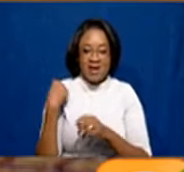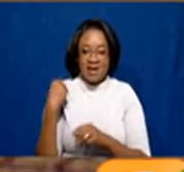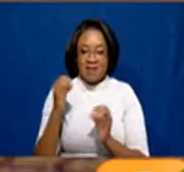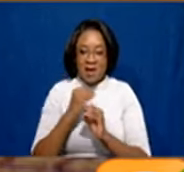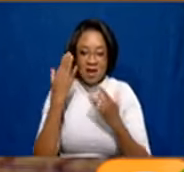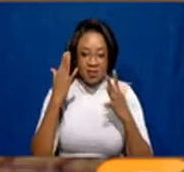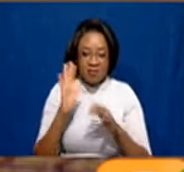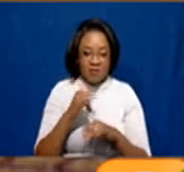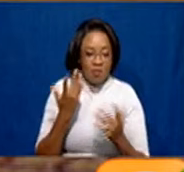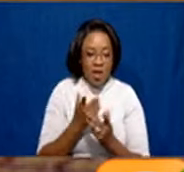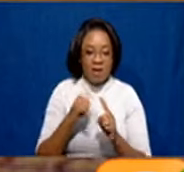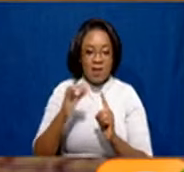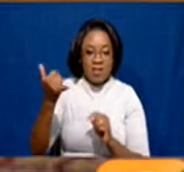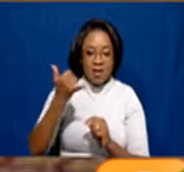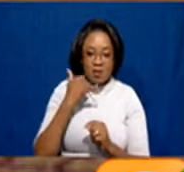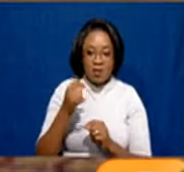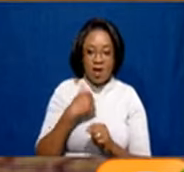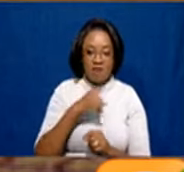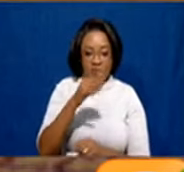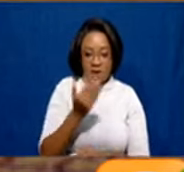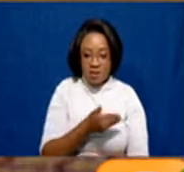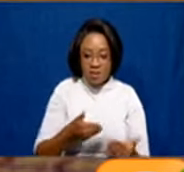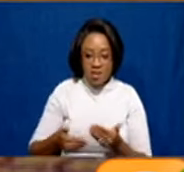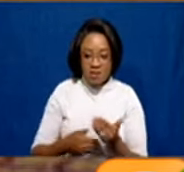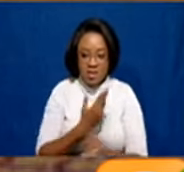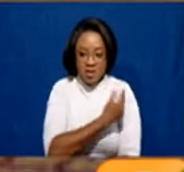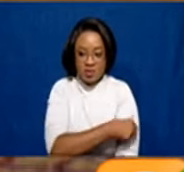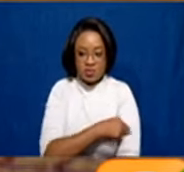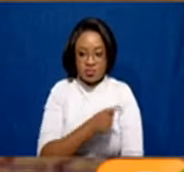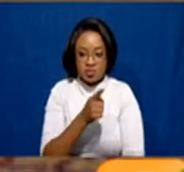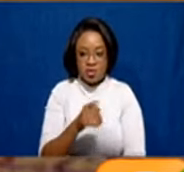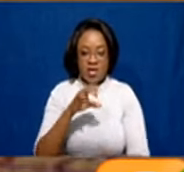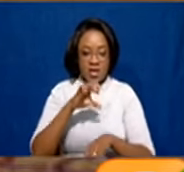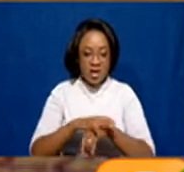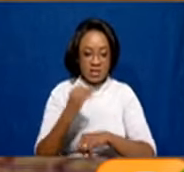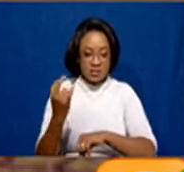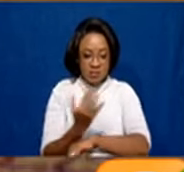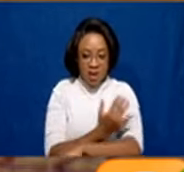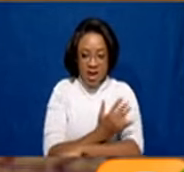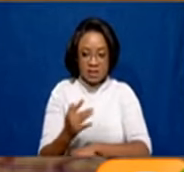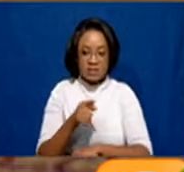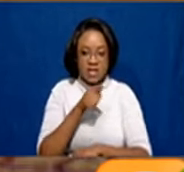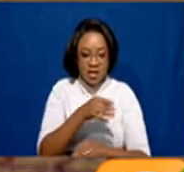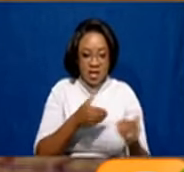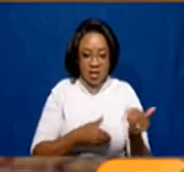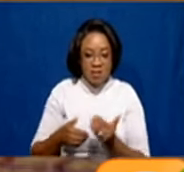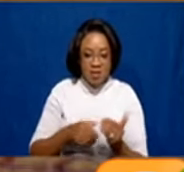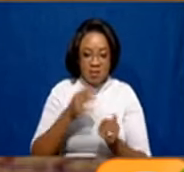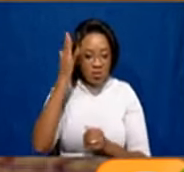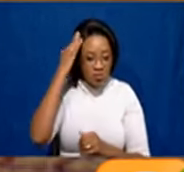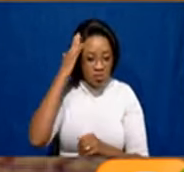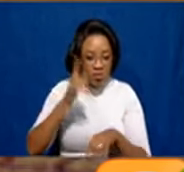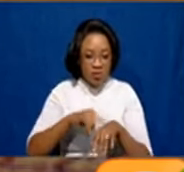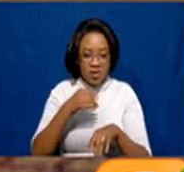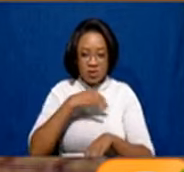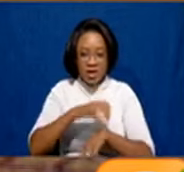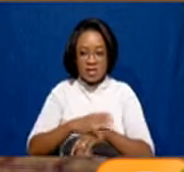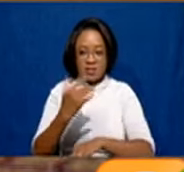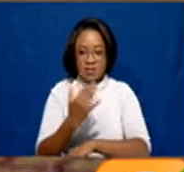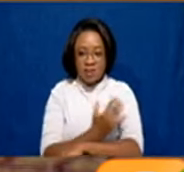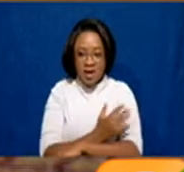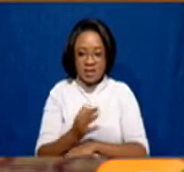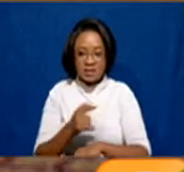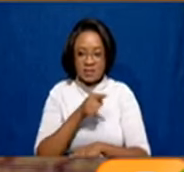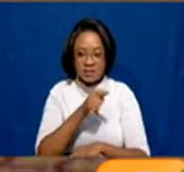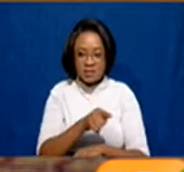reach out to me. And there's a baby who was in hospital and had gotten severe burns. Mm. And he needed, you know, when you get burns, the surgery is not elective. It has